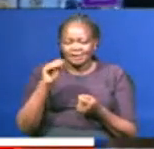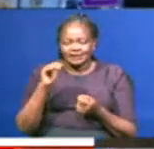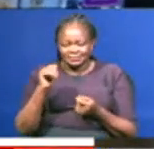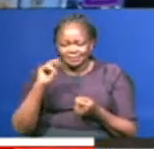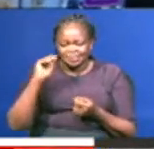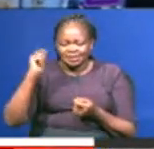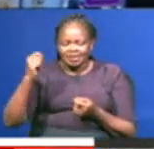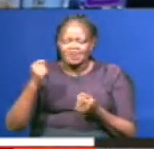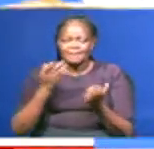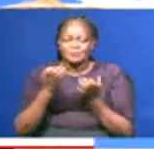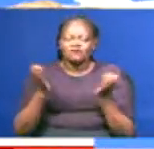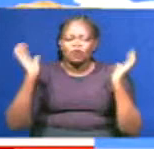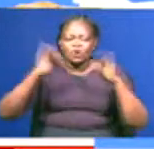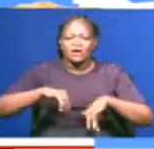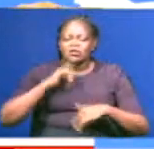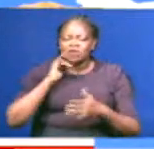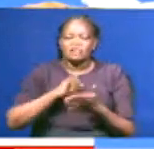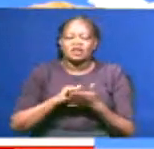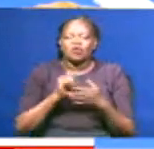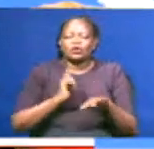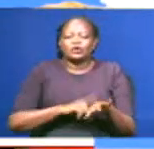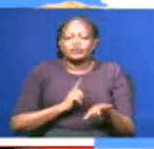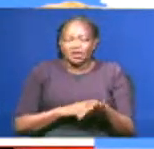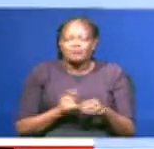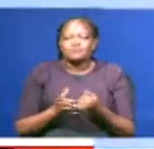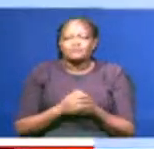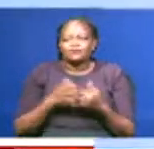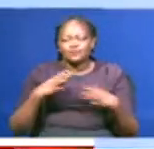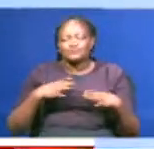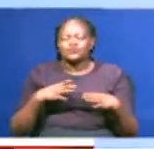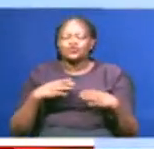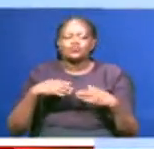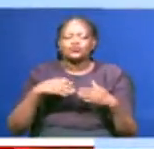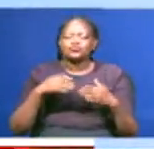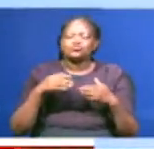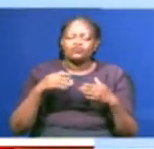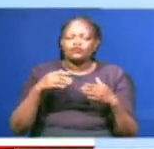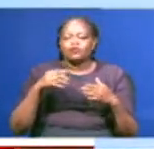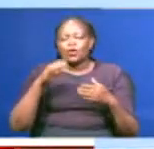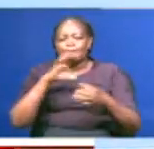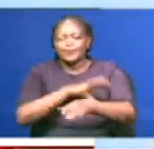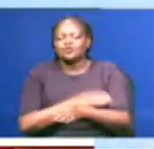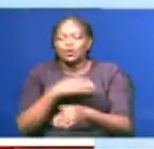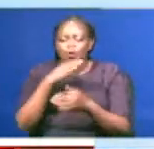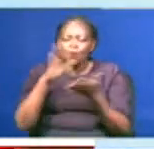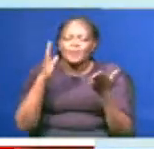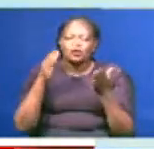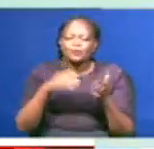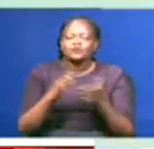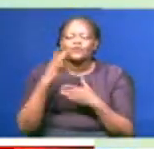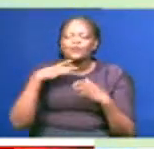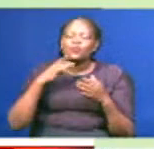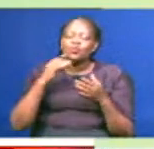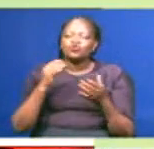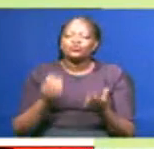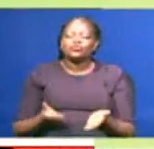time for counties to open doors to those who are willing to uplift livelihoods. To see a diverse group of